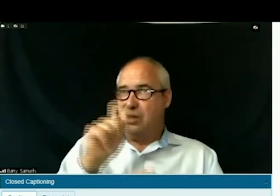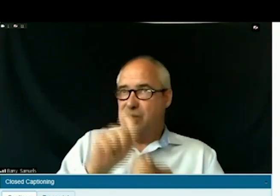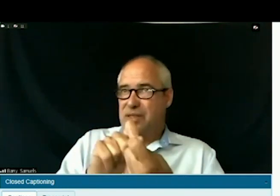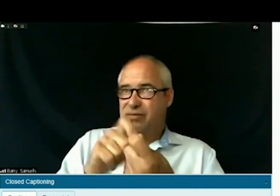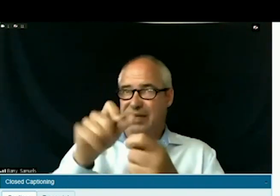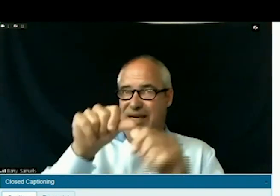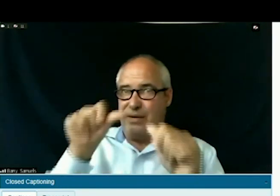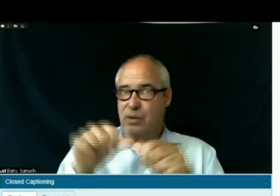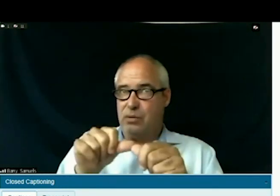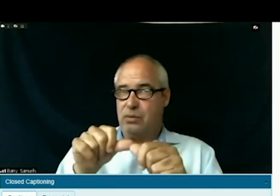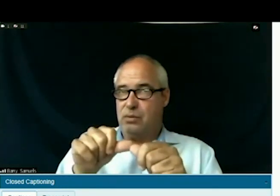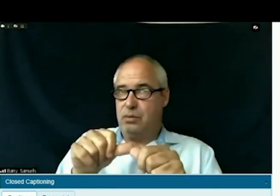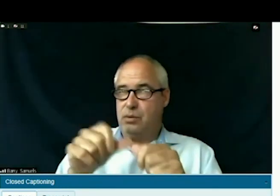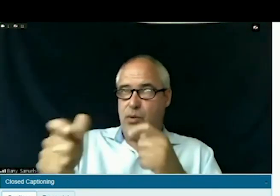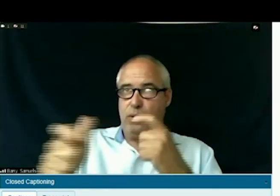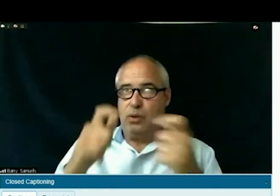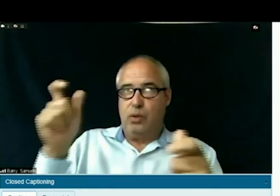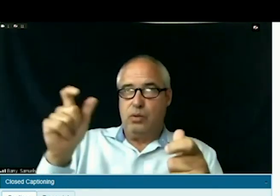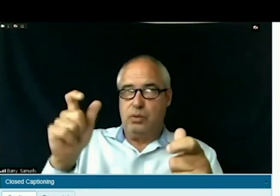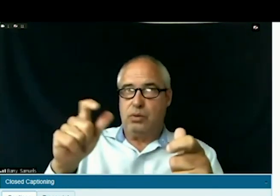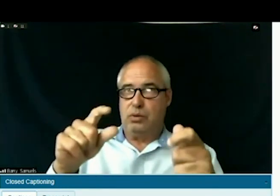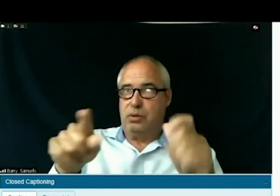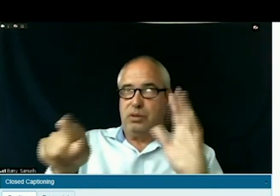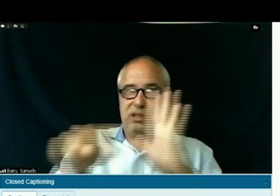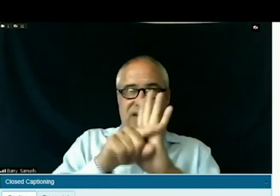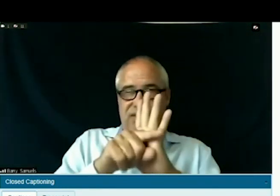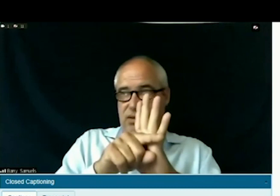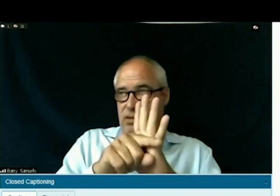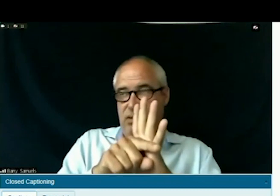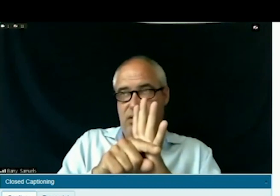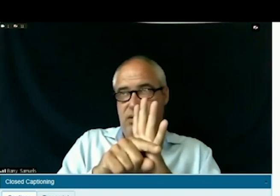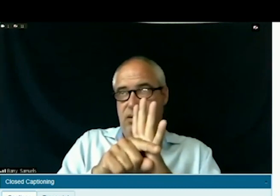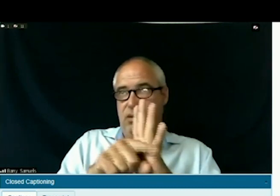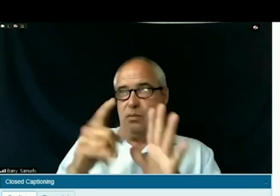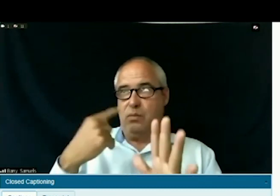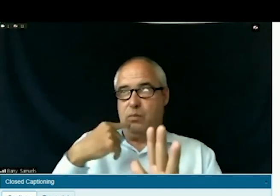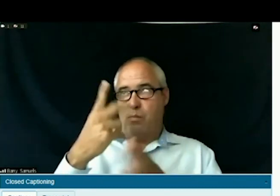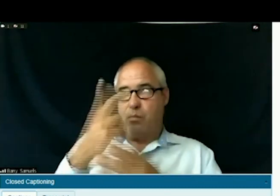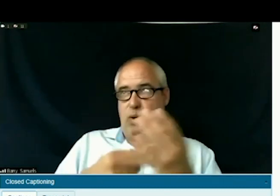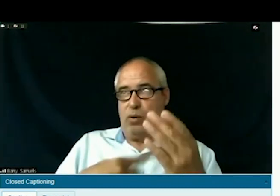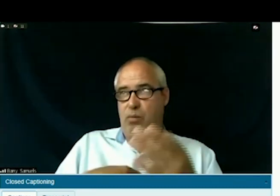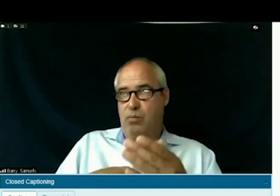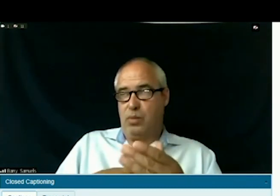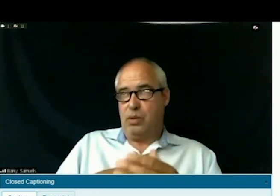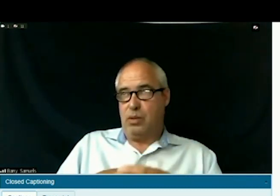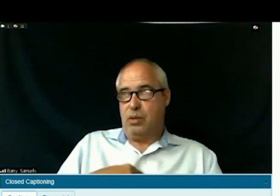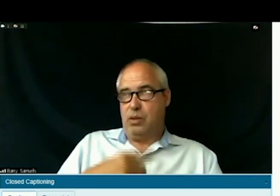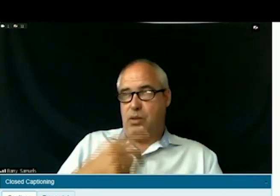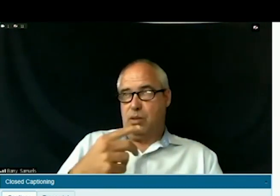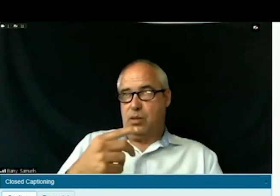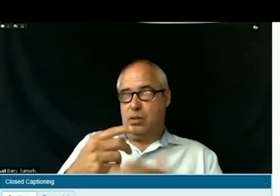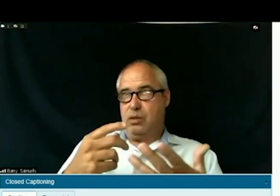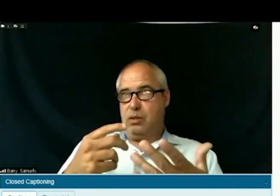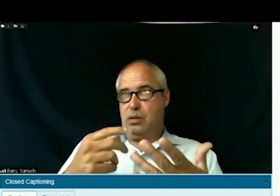area that's a huge deficit and has been alluded to by both my co-presenters is that